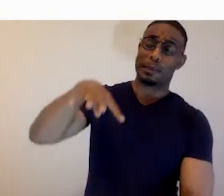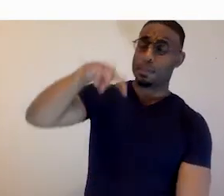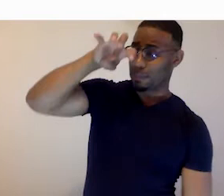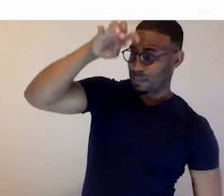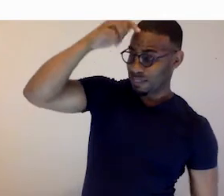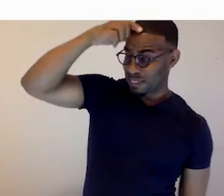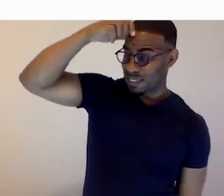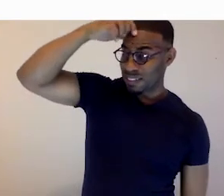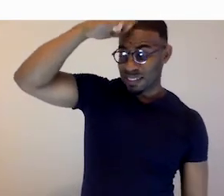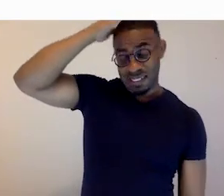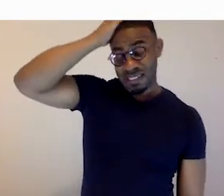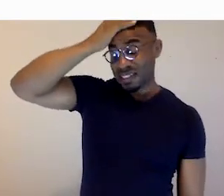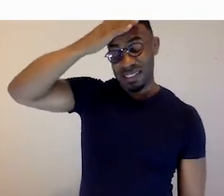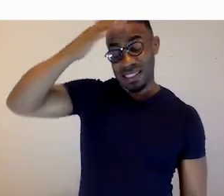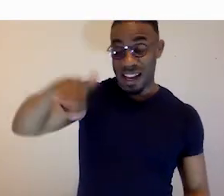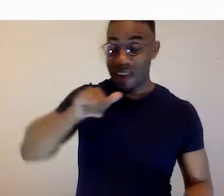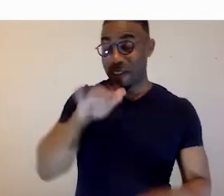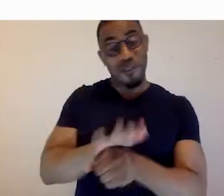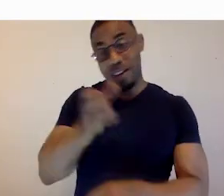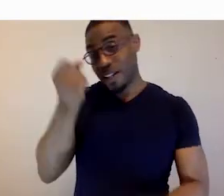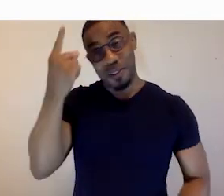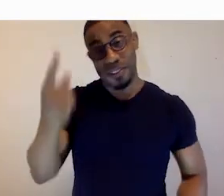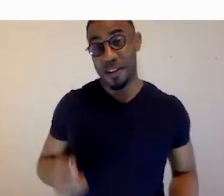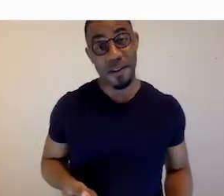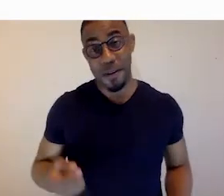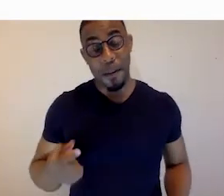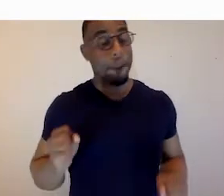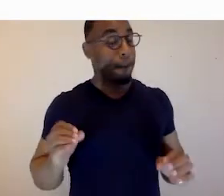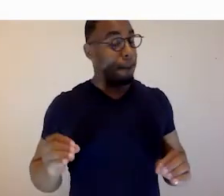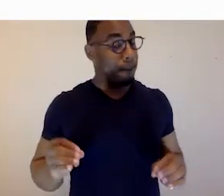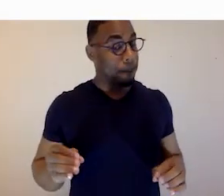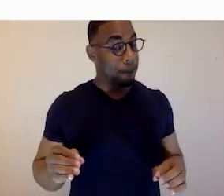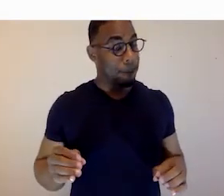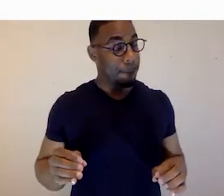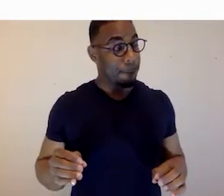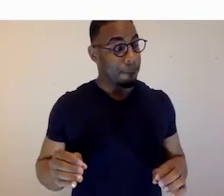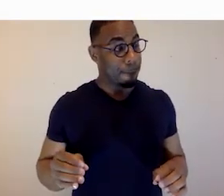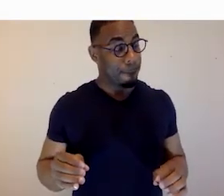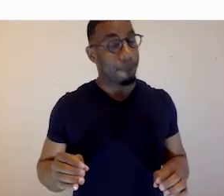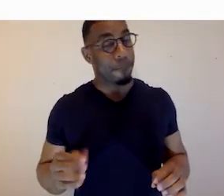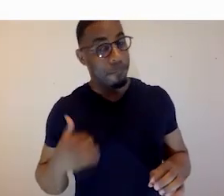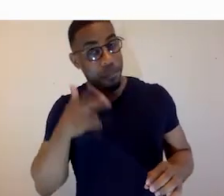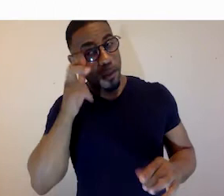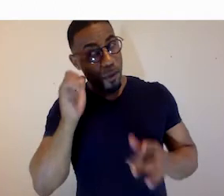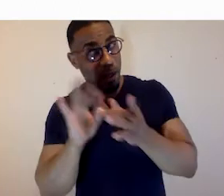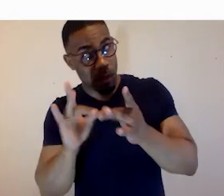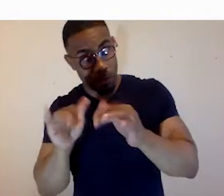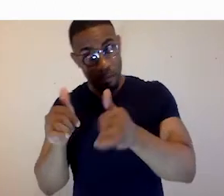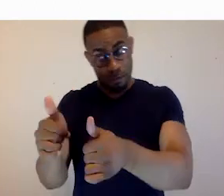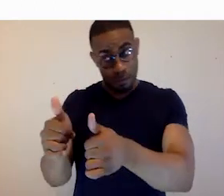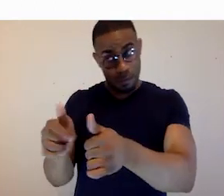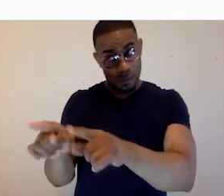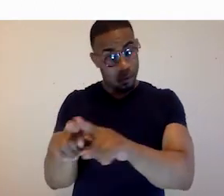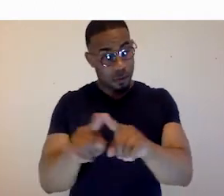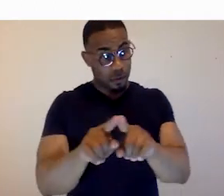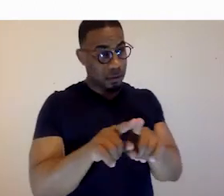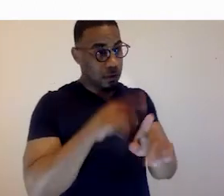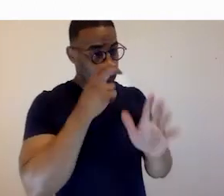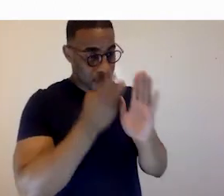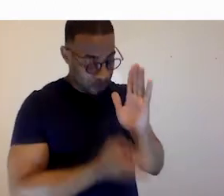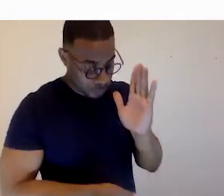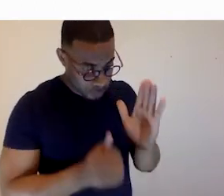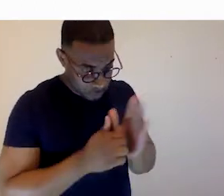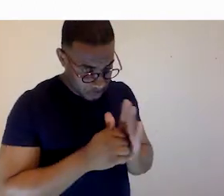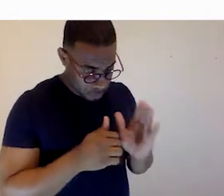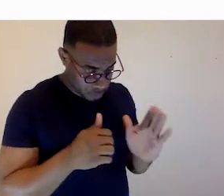that I just didn't fully understand, right? So I heard what he had to say, but then I also took a deep dive into